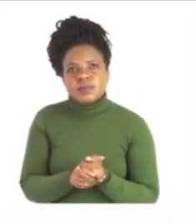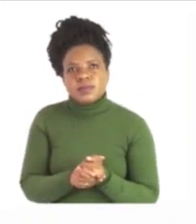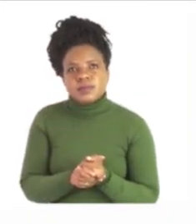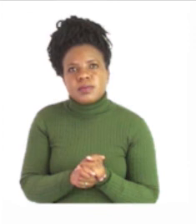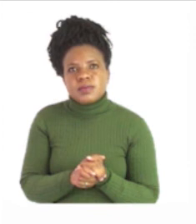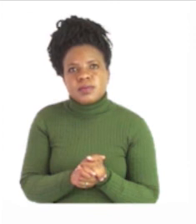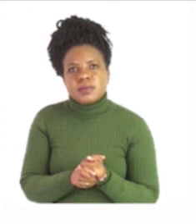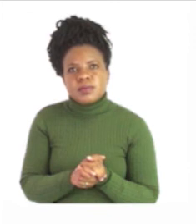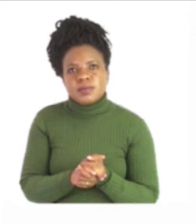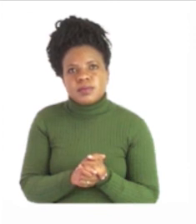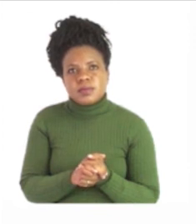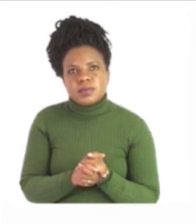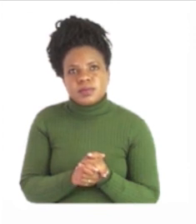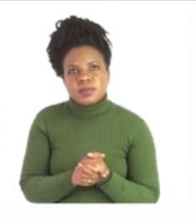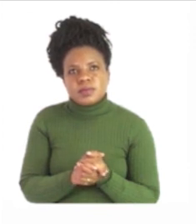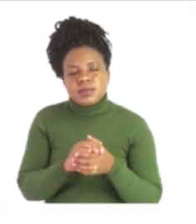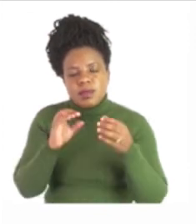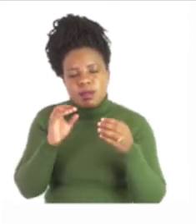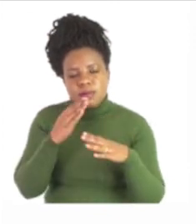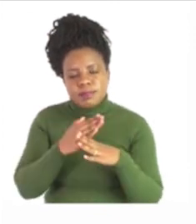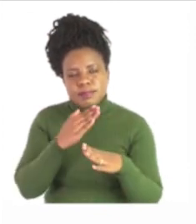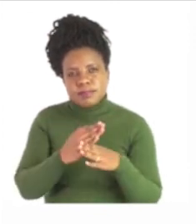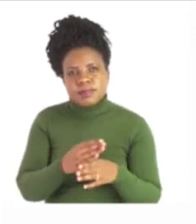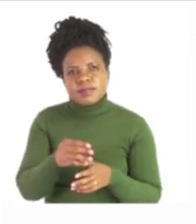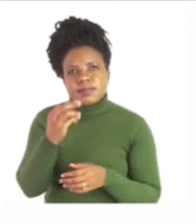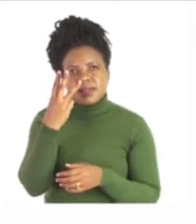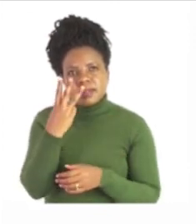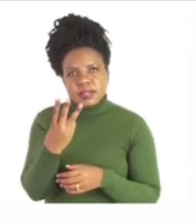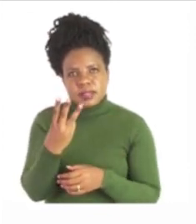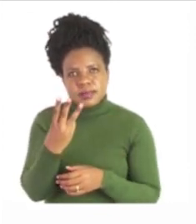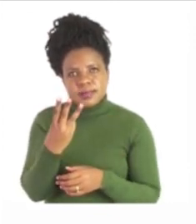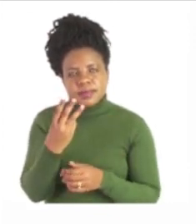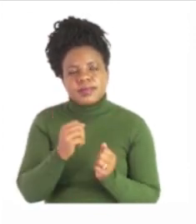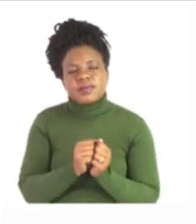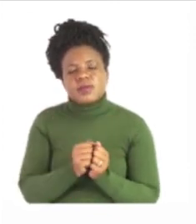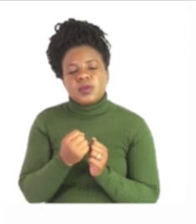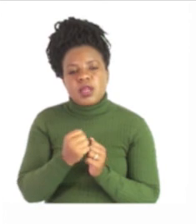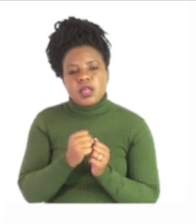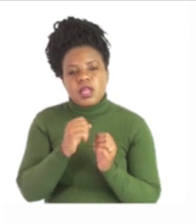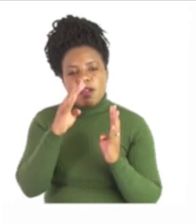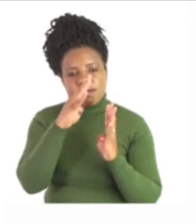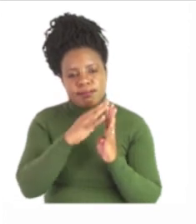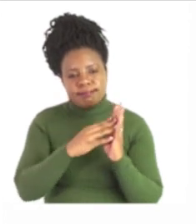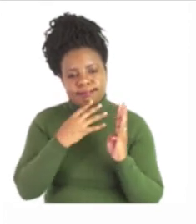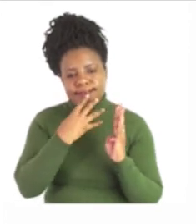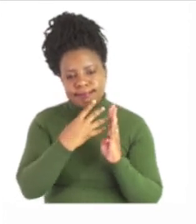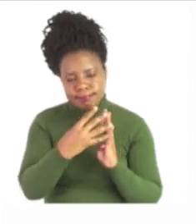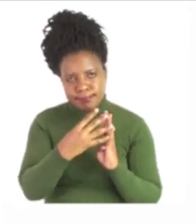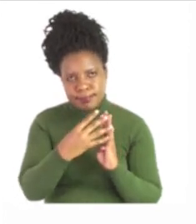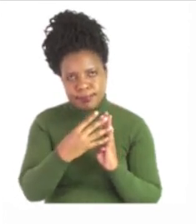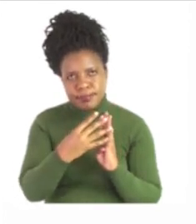with the third question, meaning to find the path of square numbers from